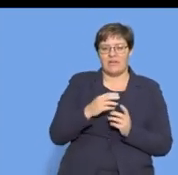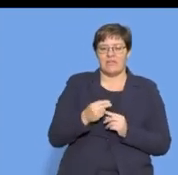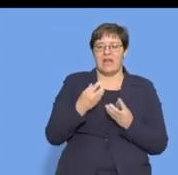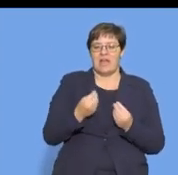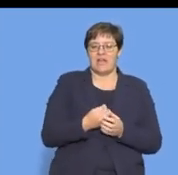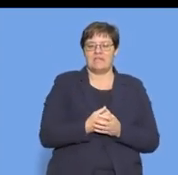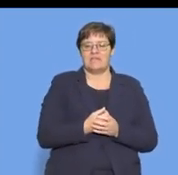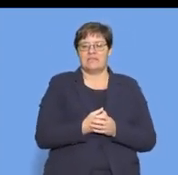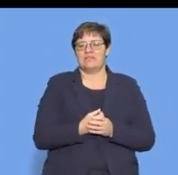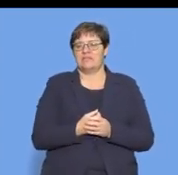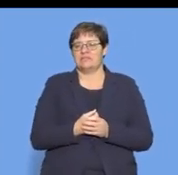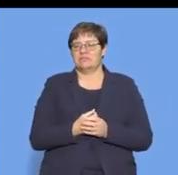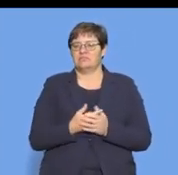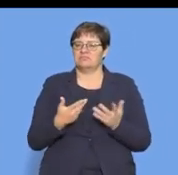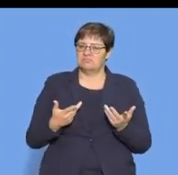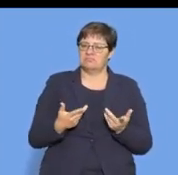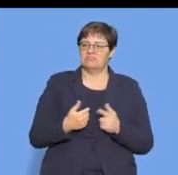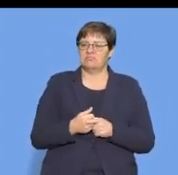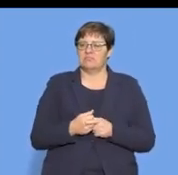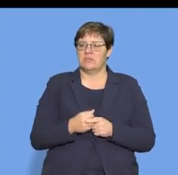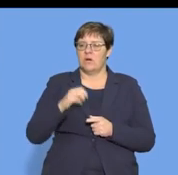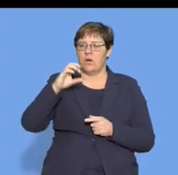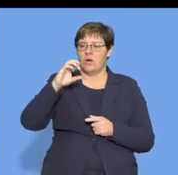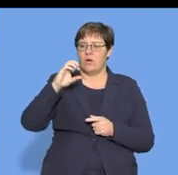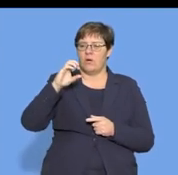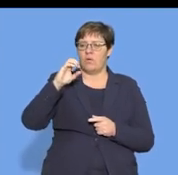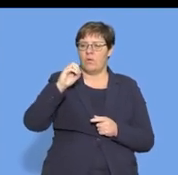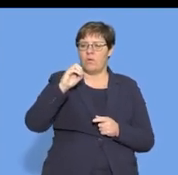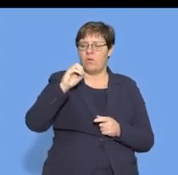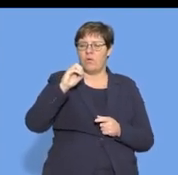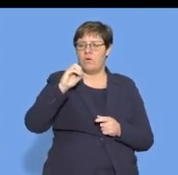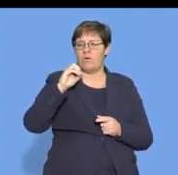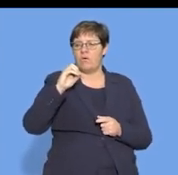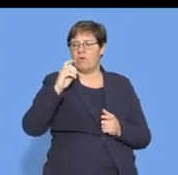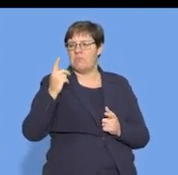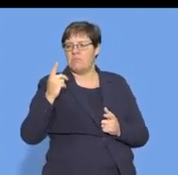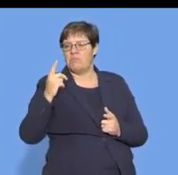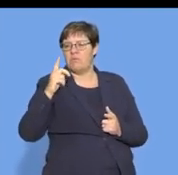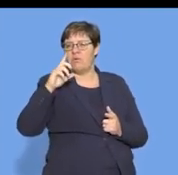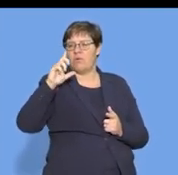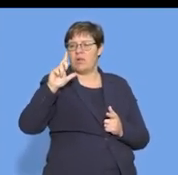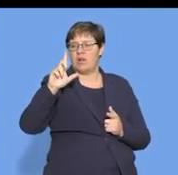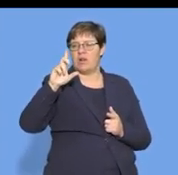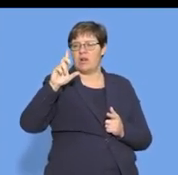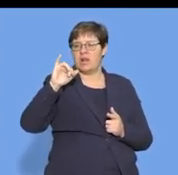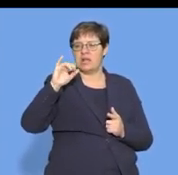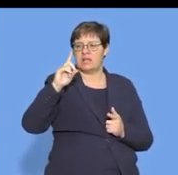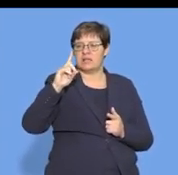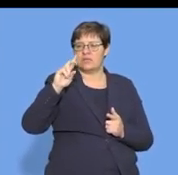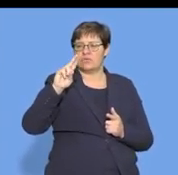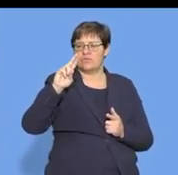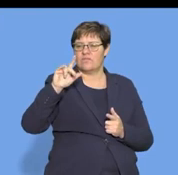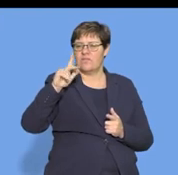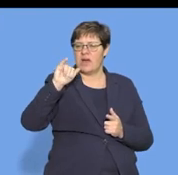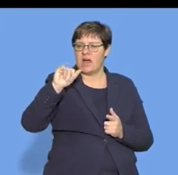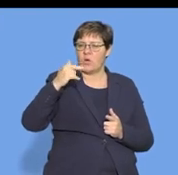there's Hadar and Middle Awash, Omo and Turkana, the Old Divide Gorge and Latoli.